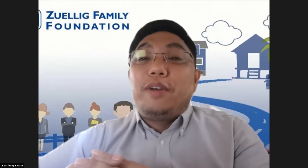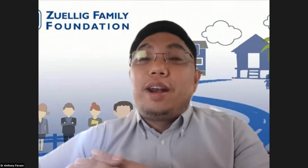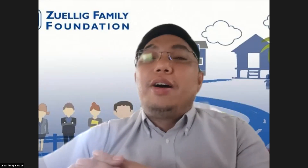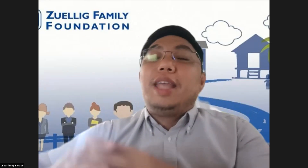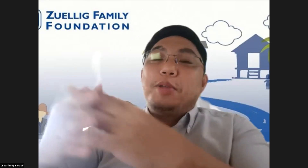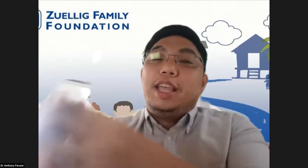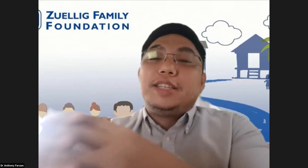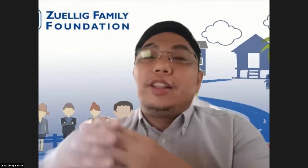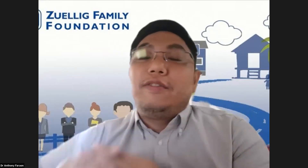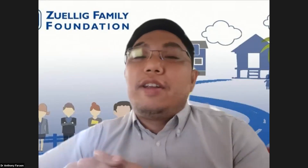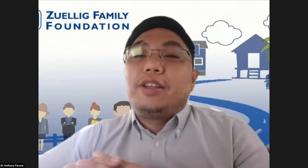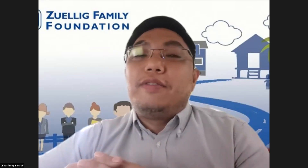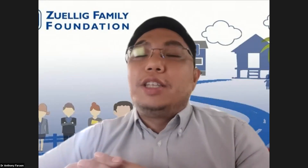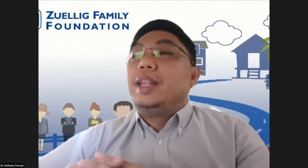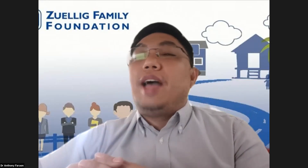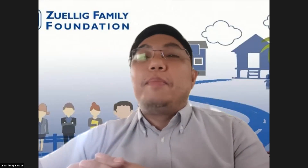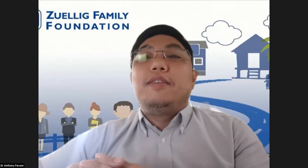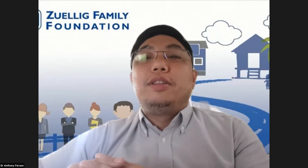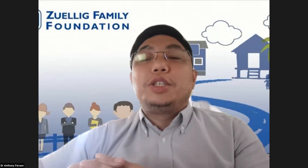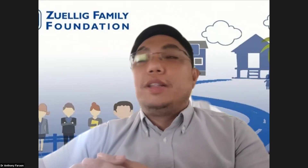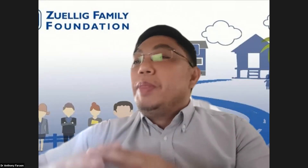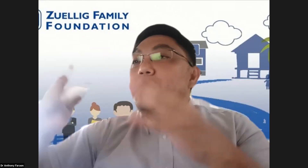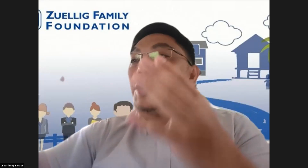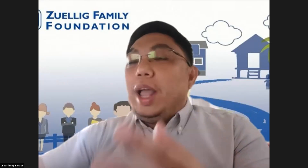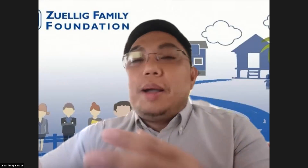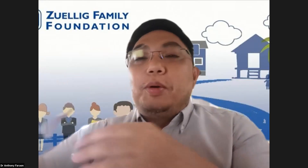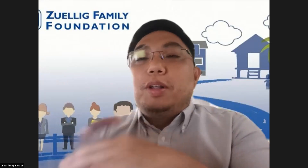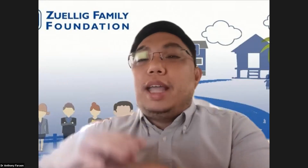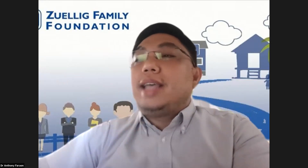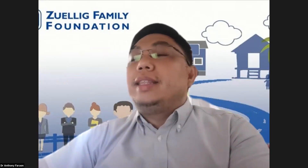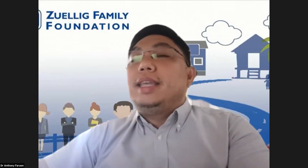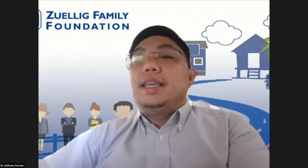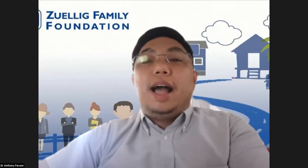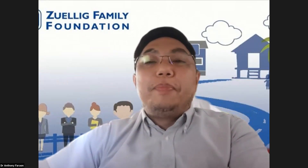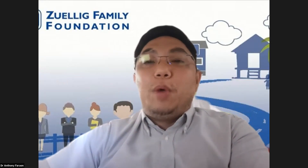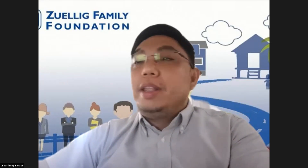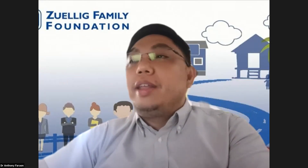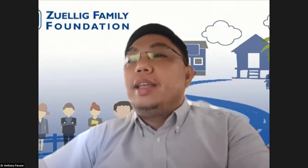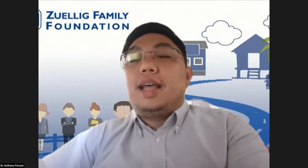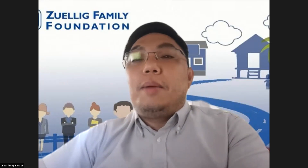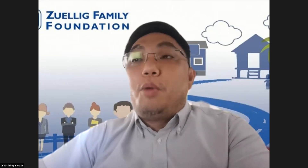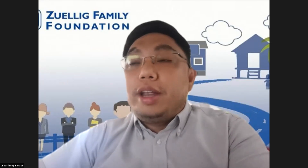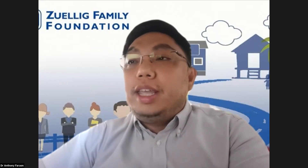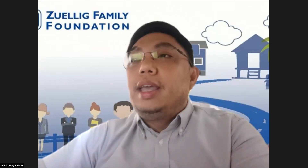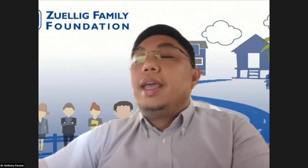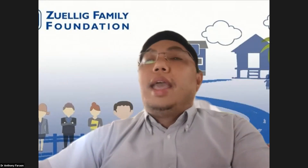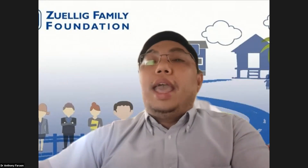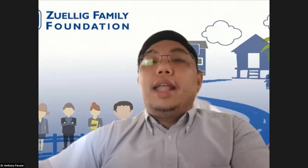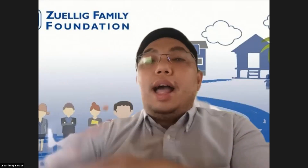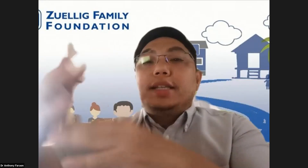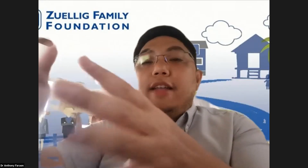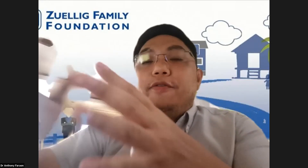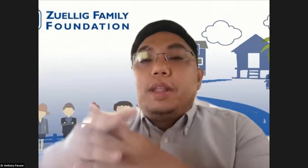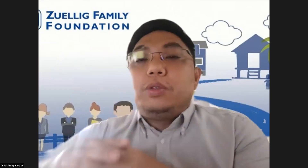Boy Faraon, Deputy Executive Director of the Swilig Family Foundation. So welcome po ulit sa ating webinar this morning.